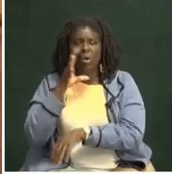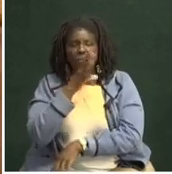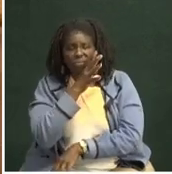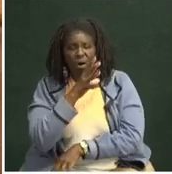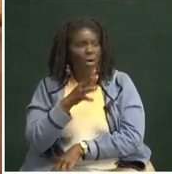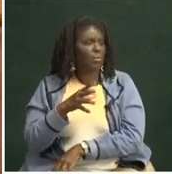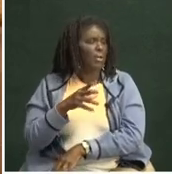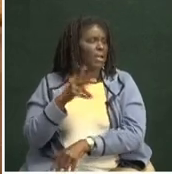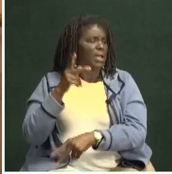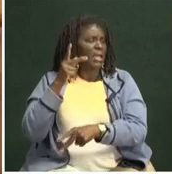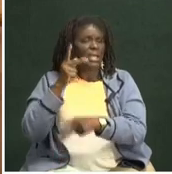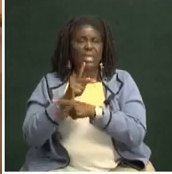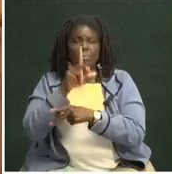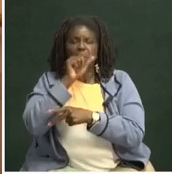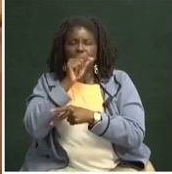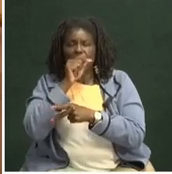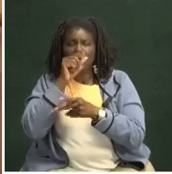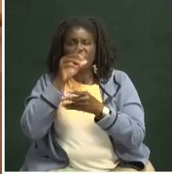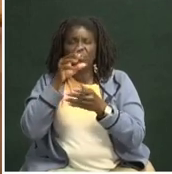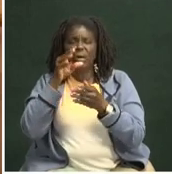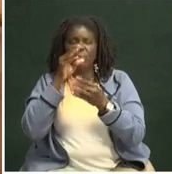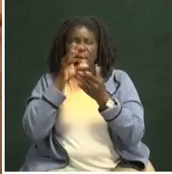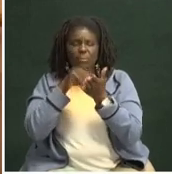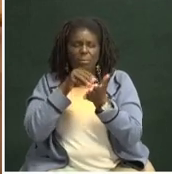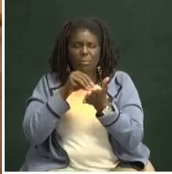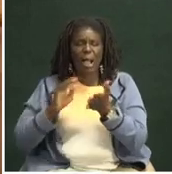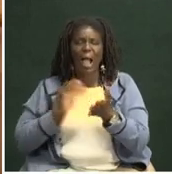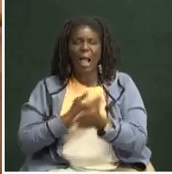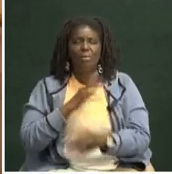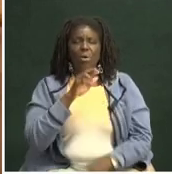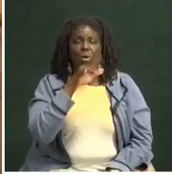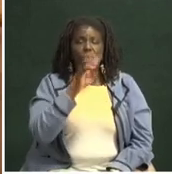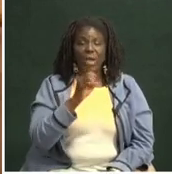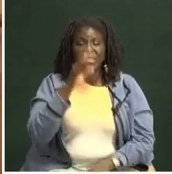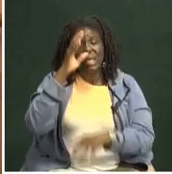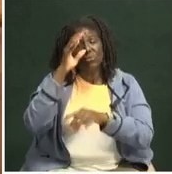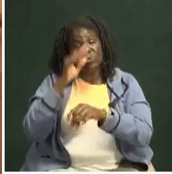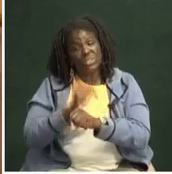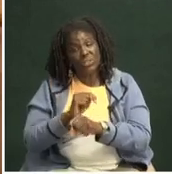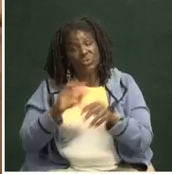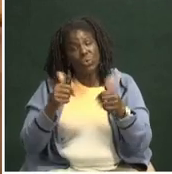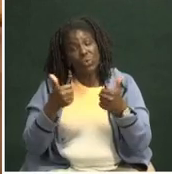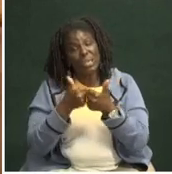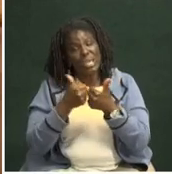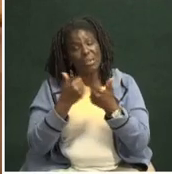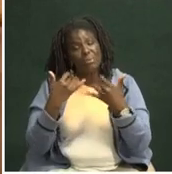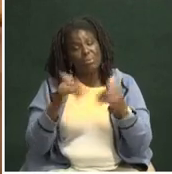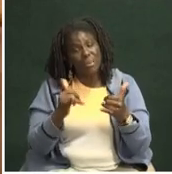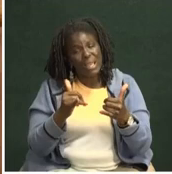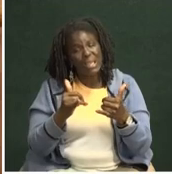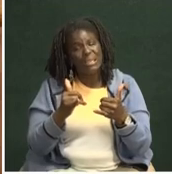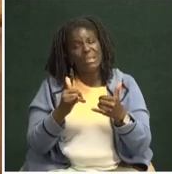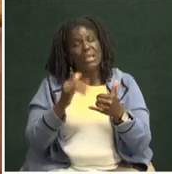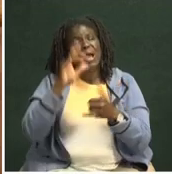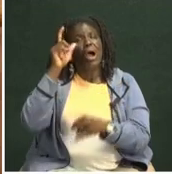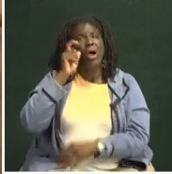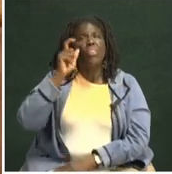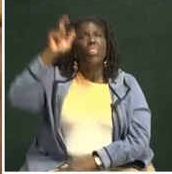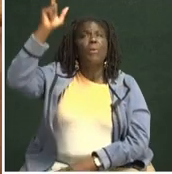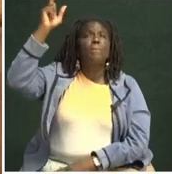birds from snacking on our rice, playing different traditional games under the moonlight, surrounded by pitch dark